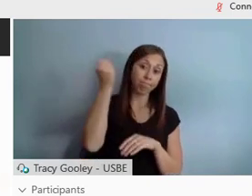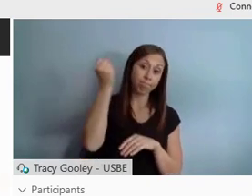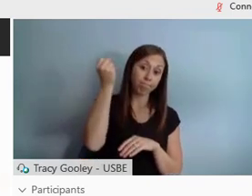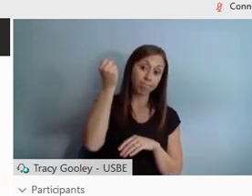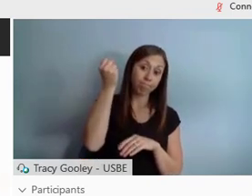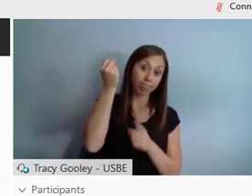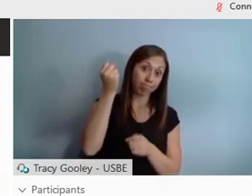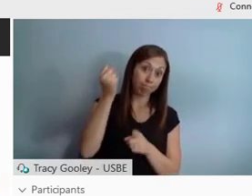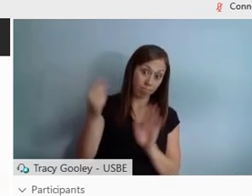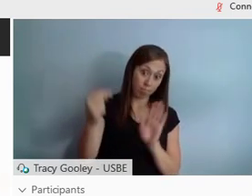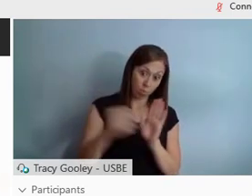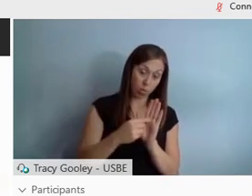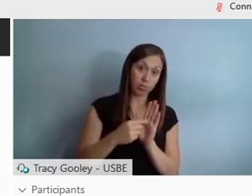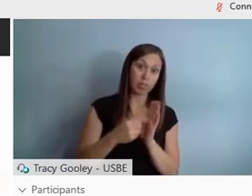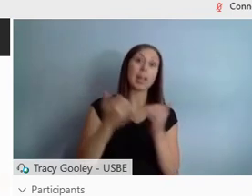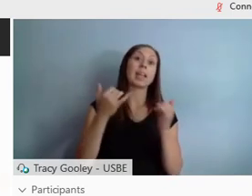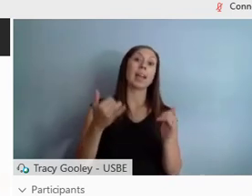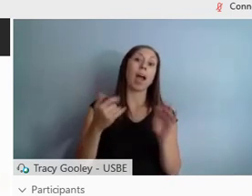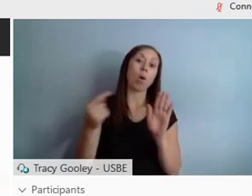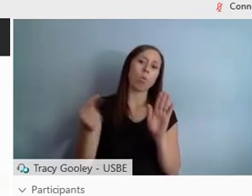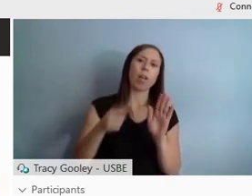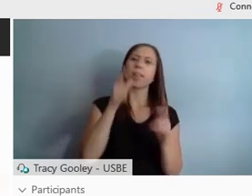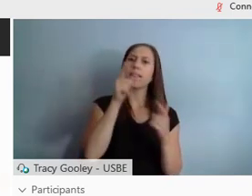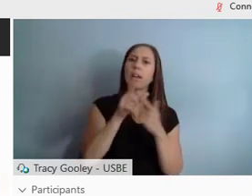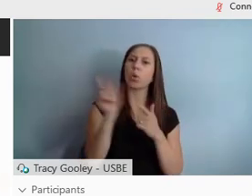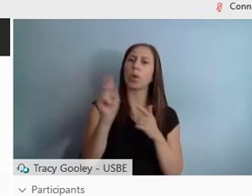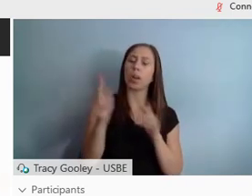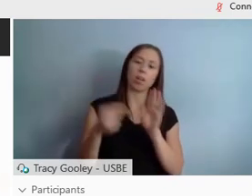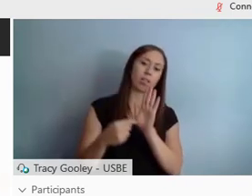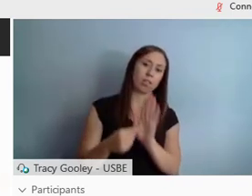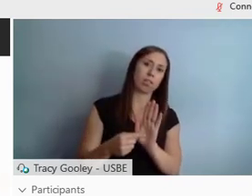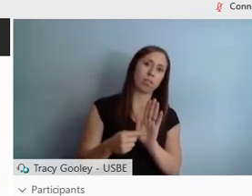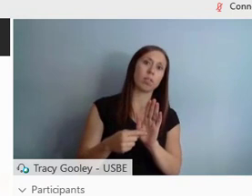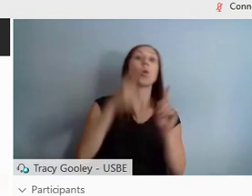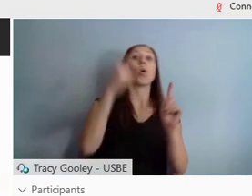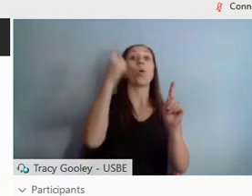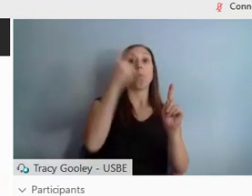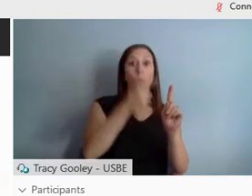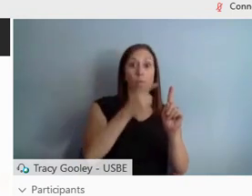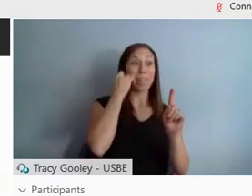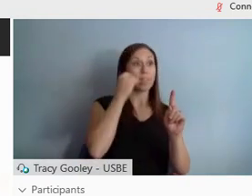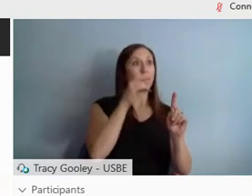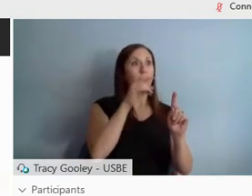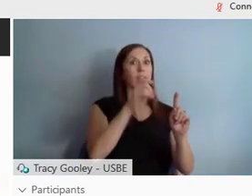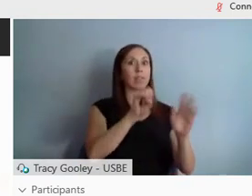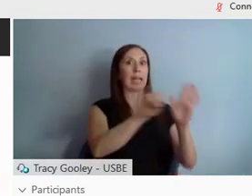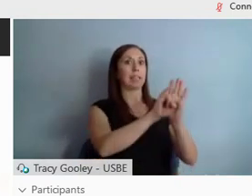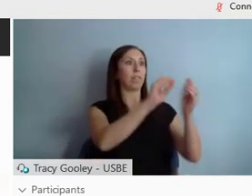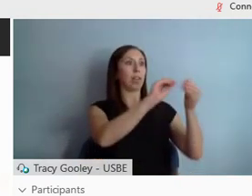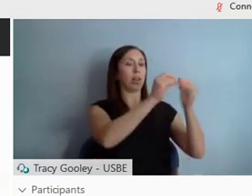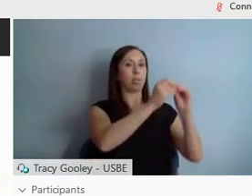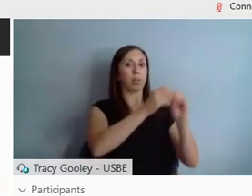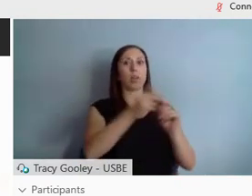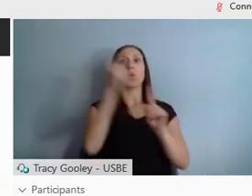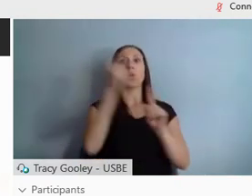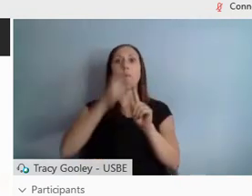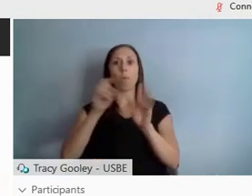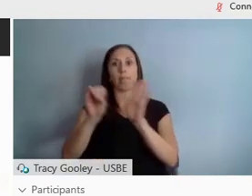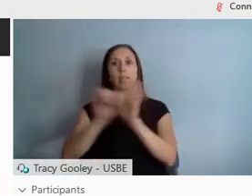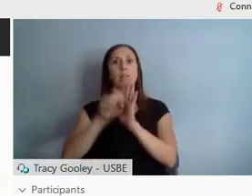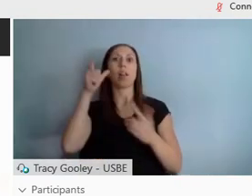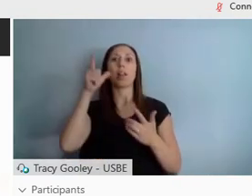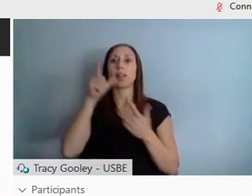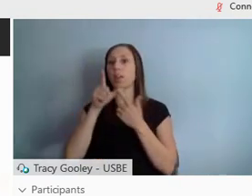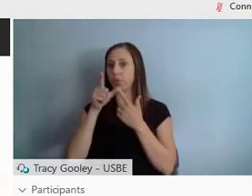student to point and then say now point to a letter. They would receive 1 point for pointing to a number and 1 point for